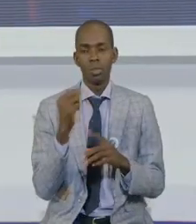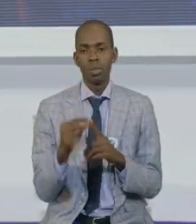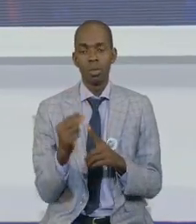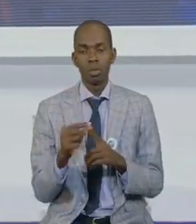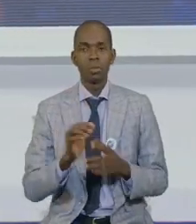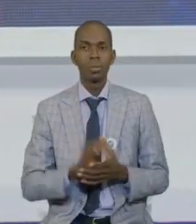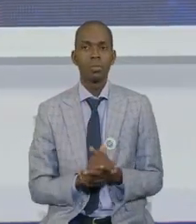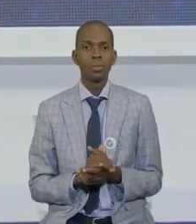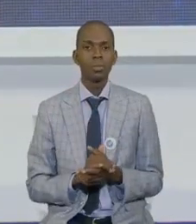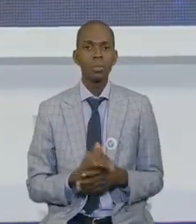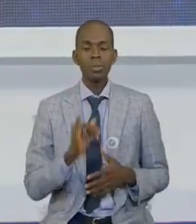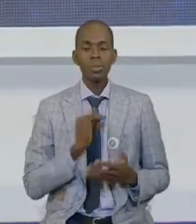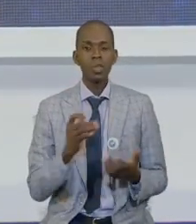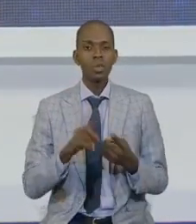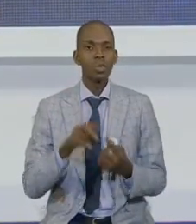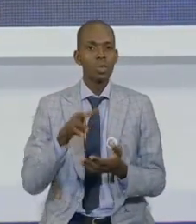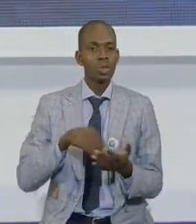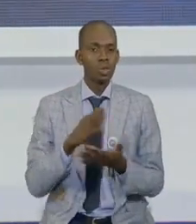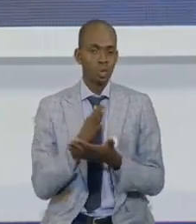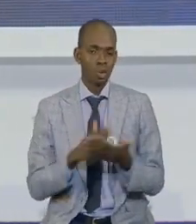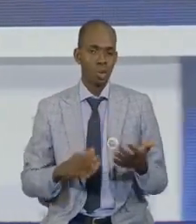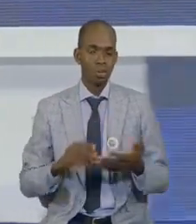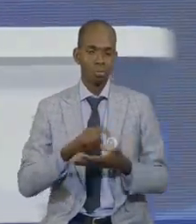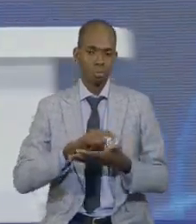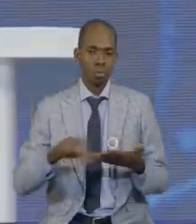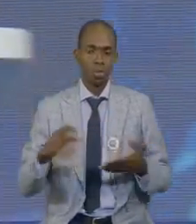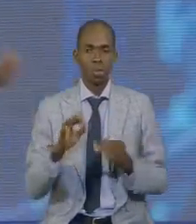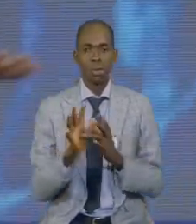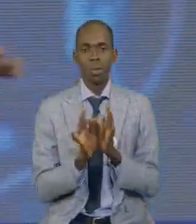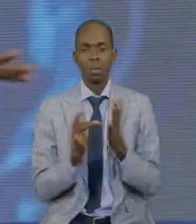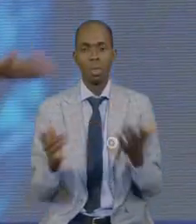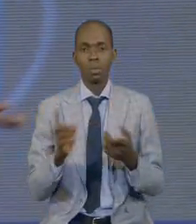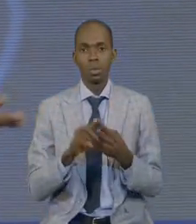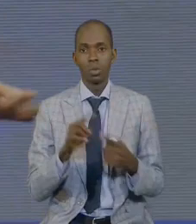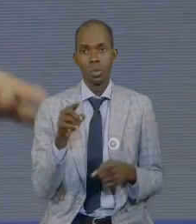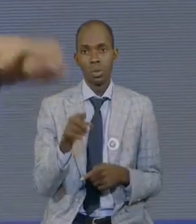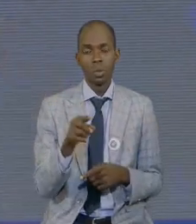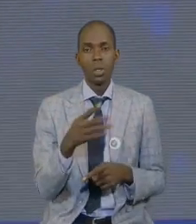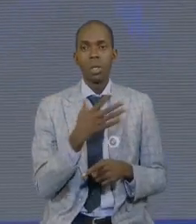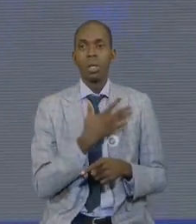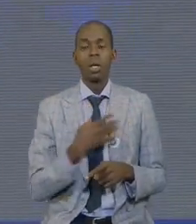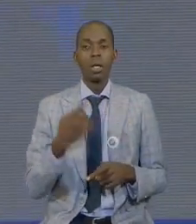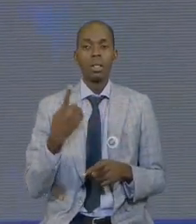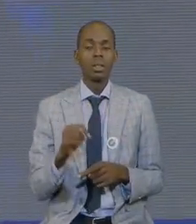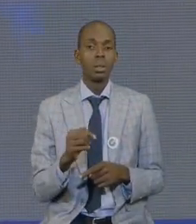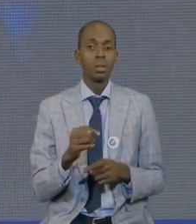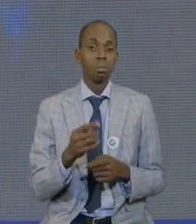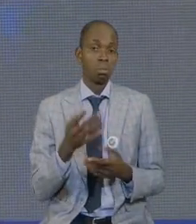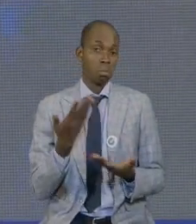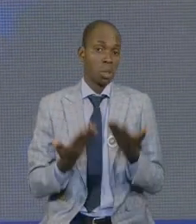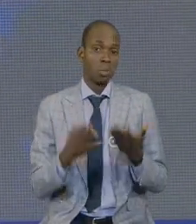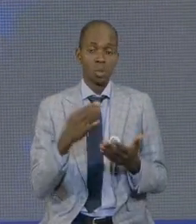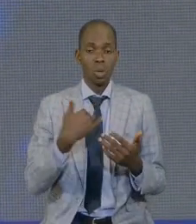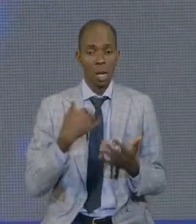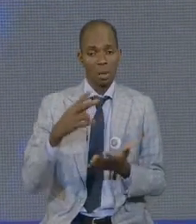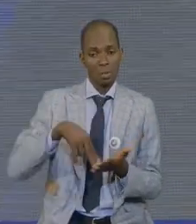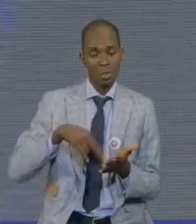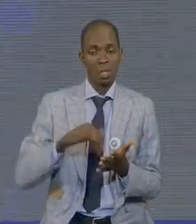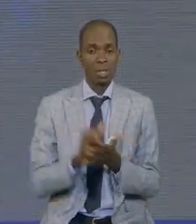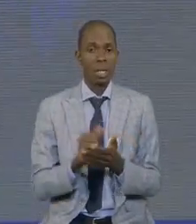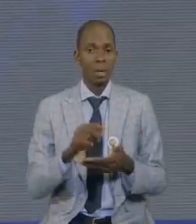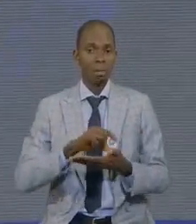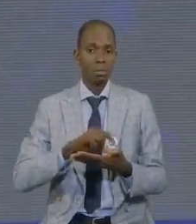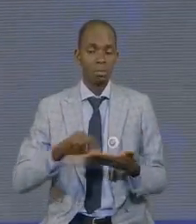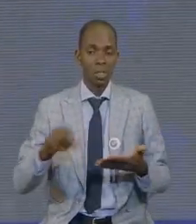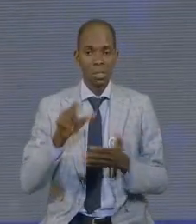and to read some scriptures to you and the scriptures who have read yourself were